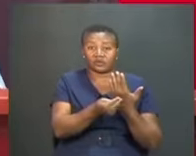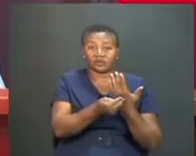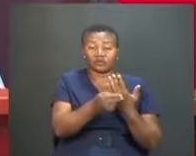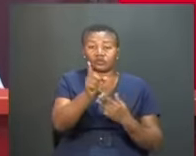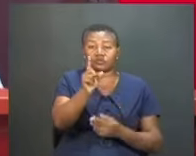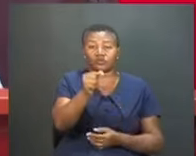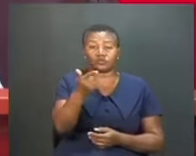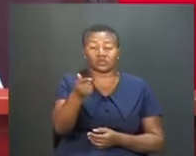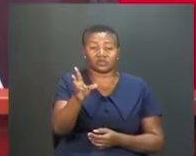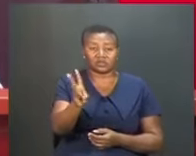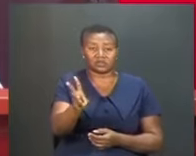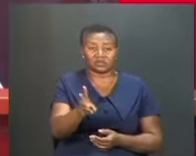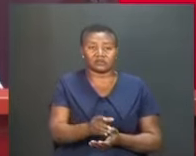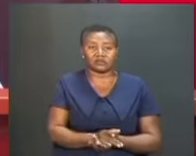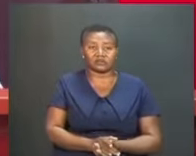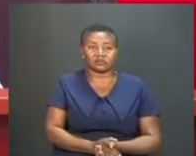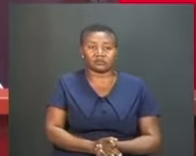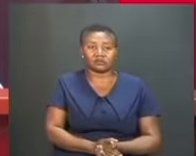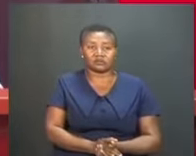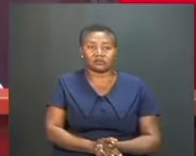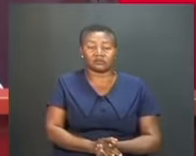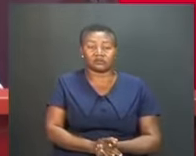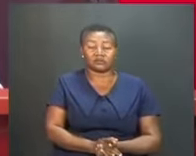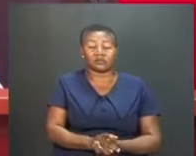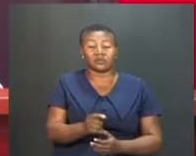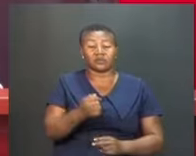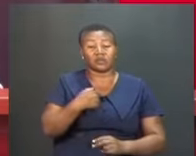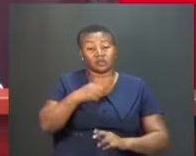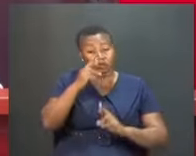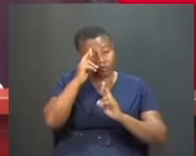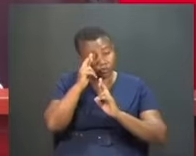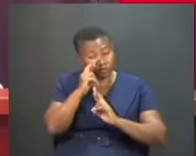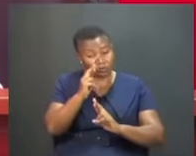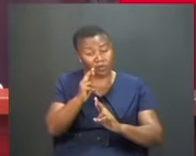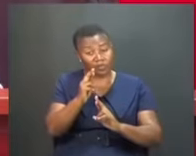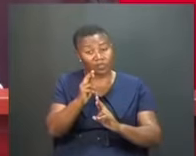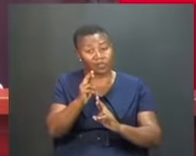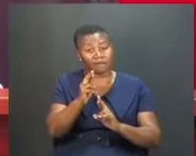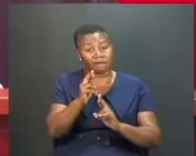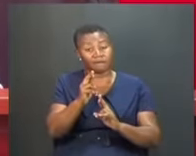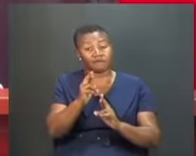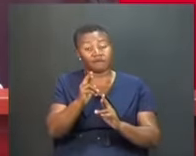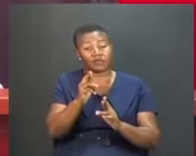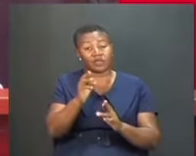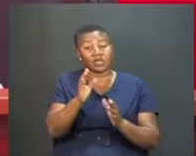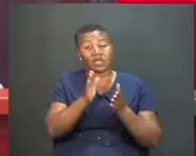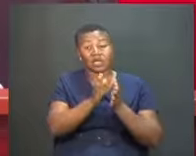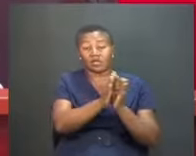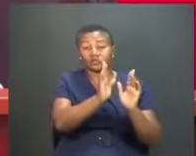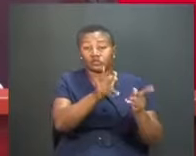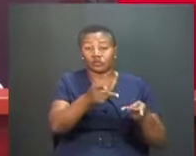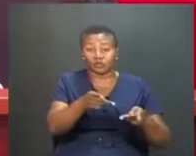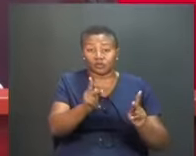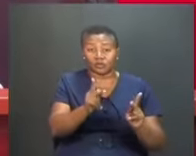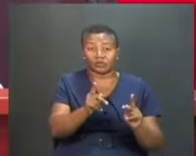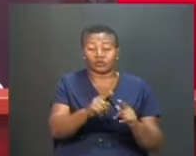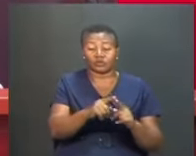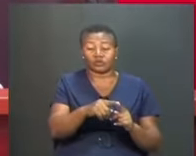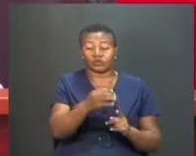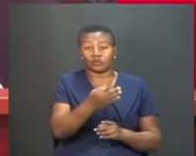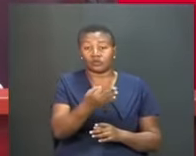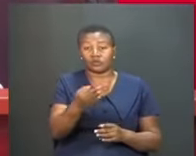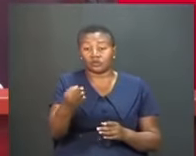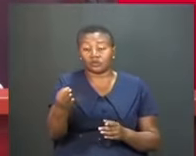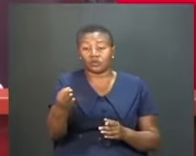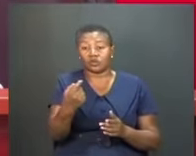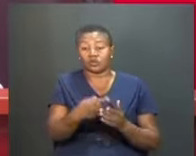2026. I respectfully seek your kind approval to facilitate the necessary